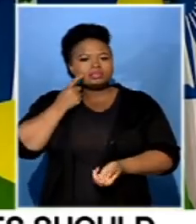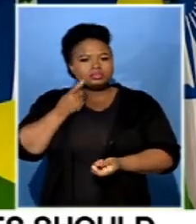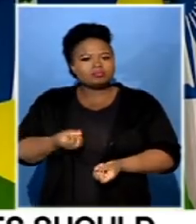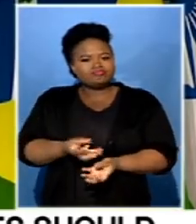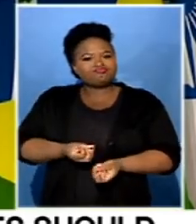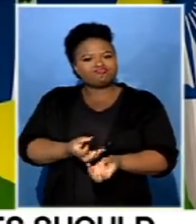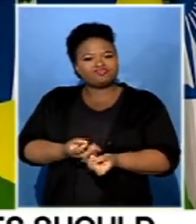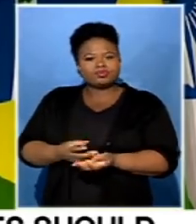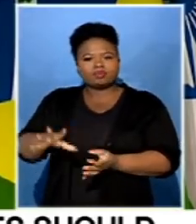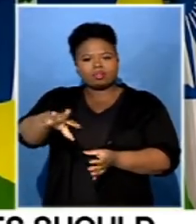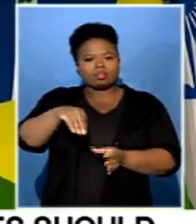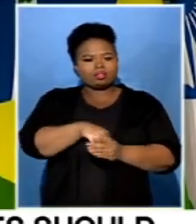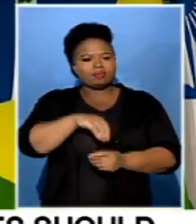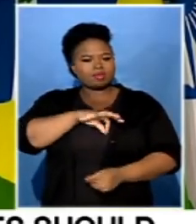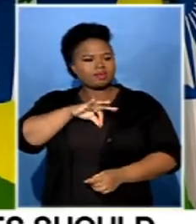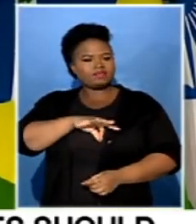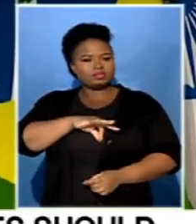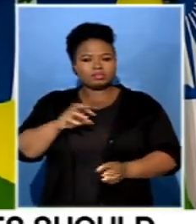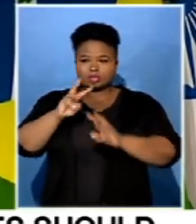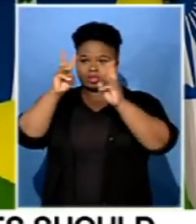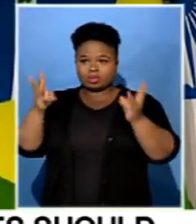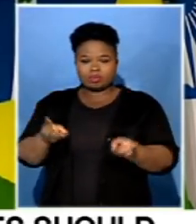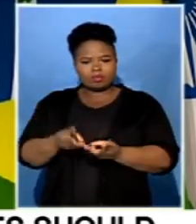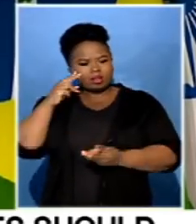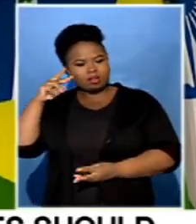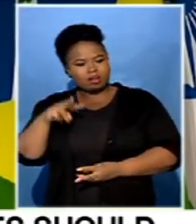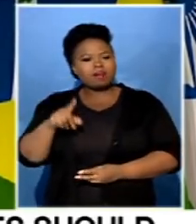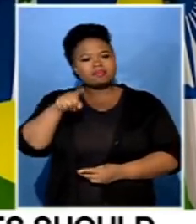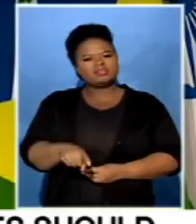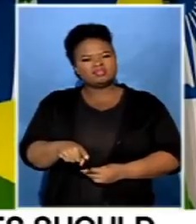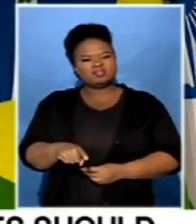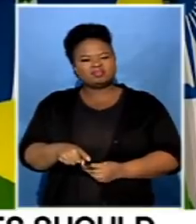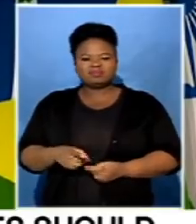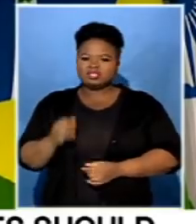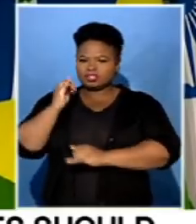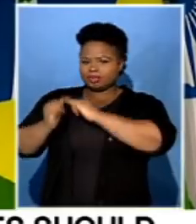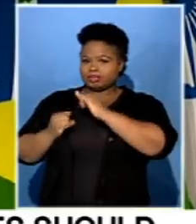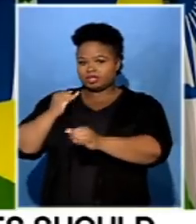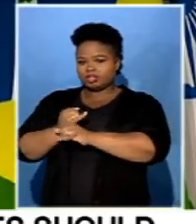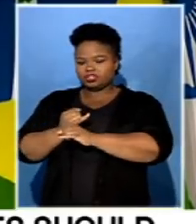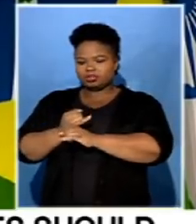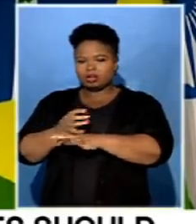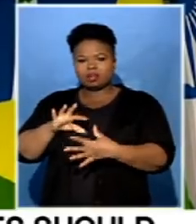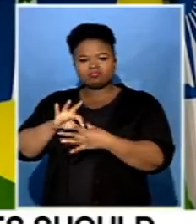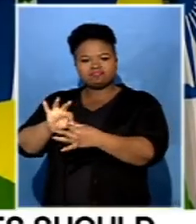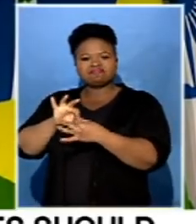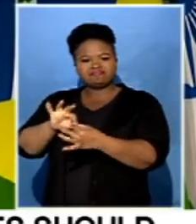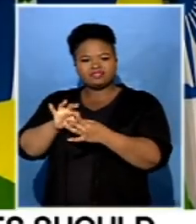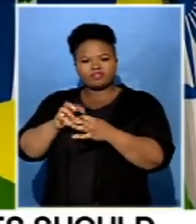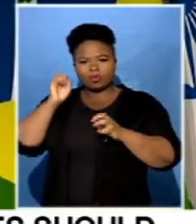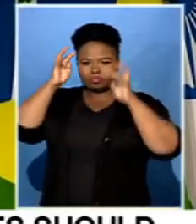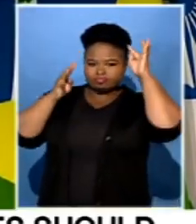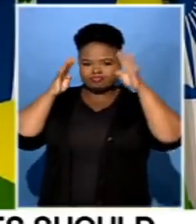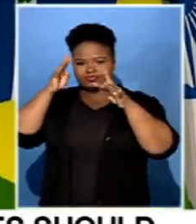We should develop a global perspective, boost international exchanges and cooperation in innovation,